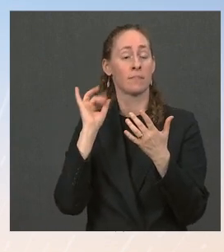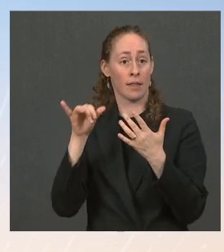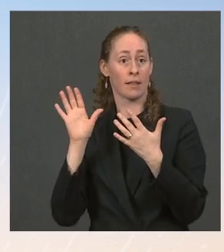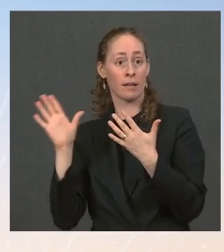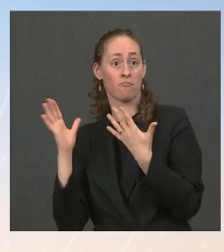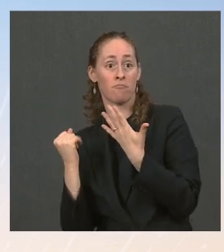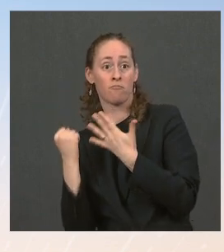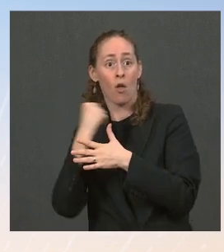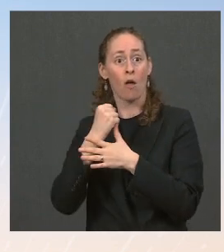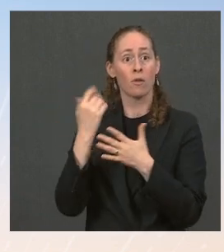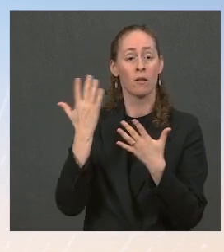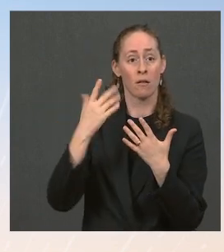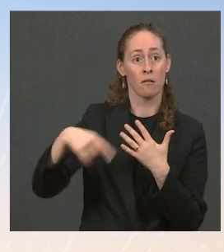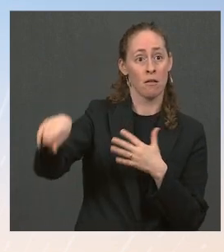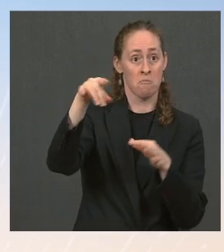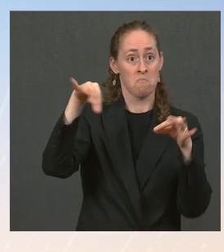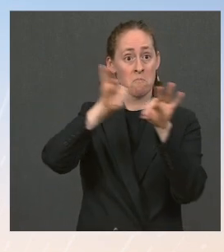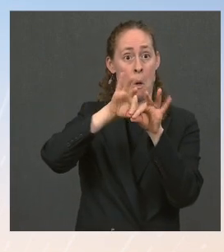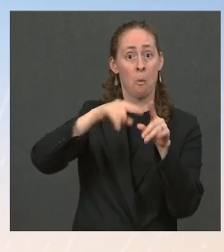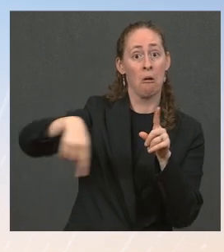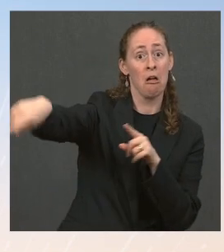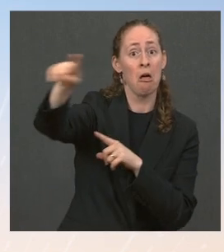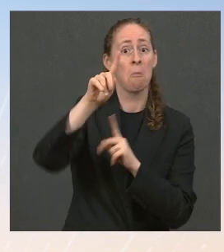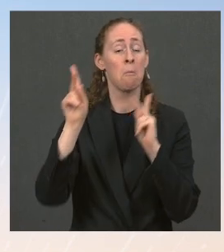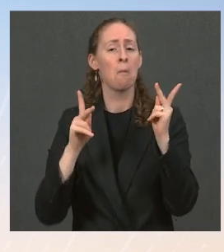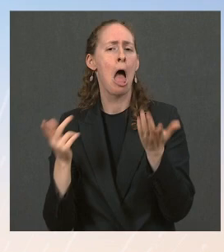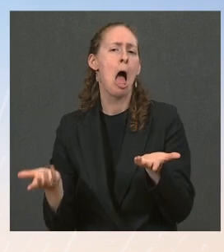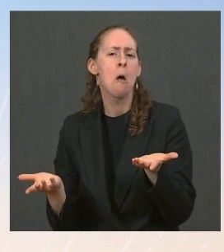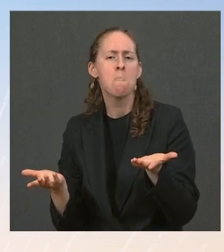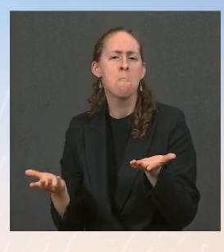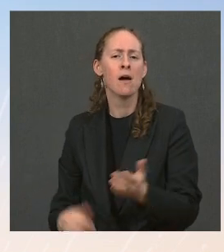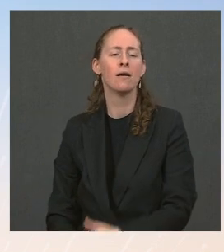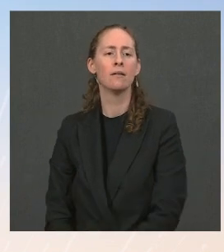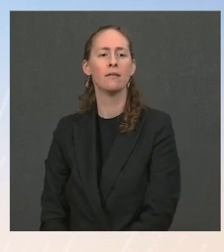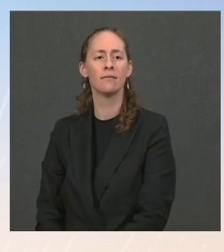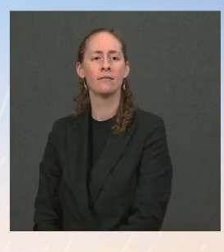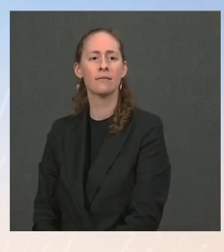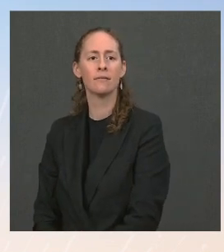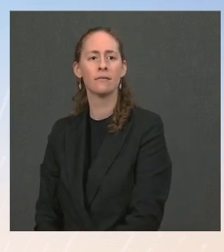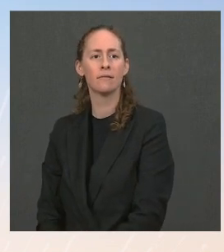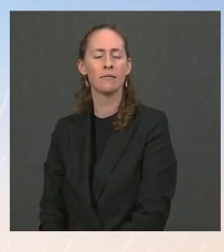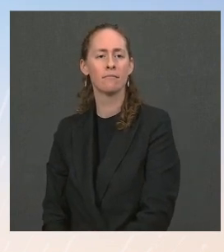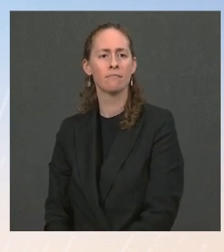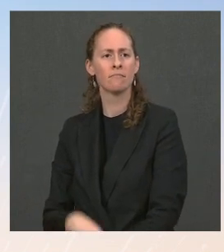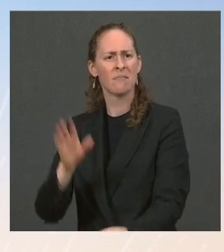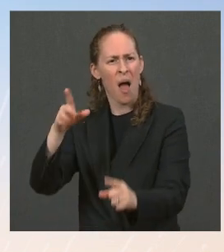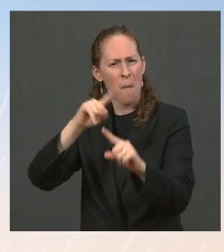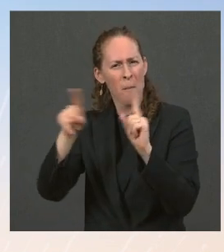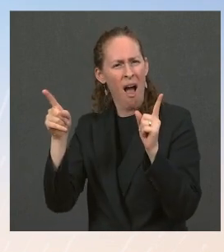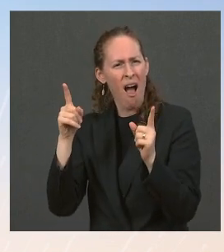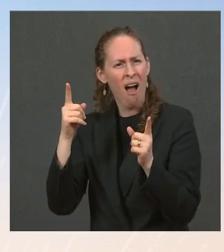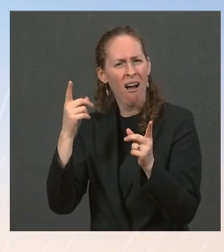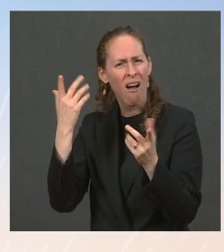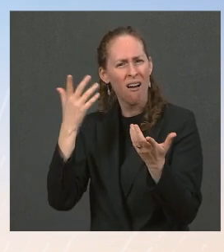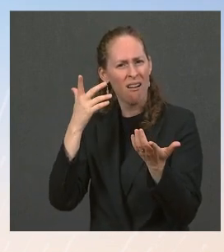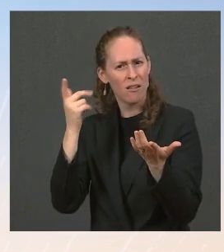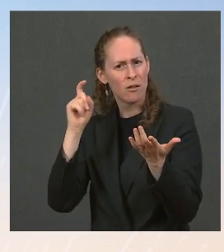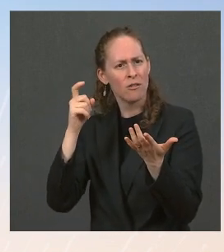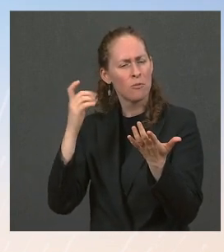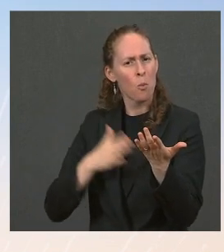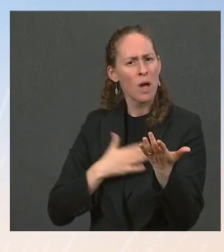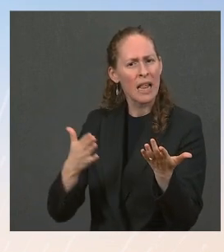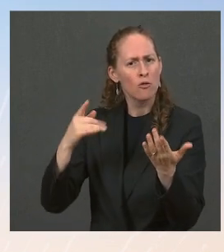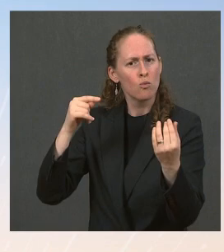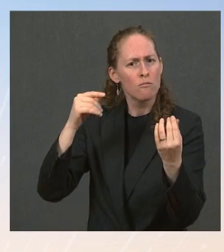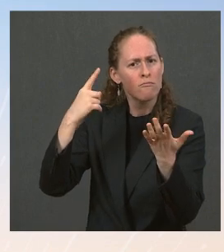concern. We intend to raise the matters of concern to the public at those press conferences. Thanks. As you have during 140 times you've